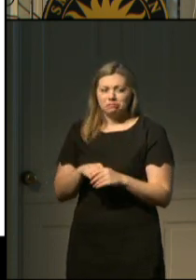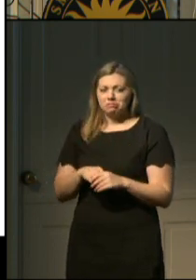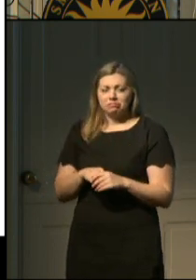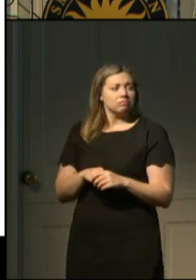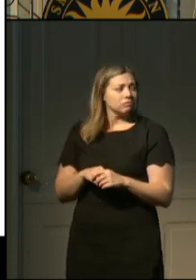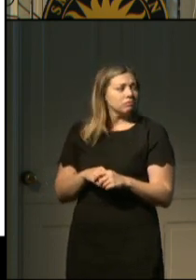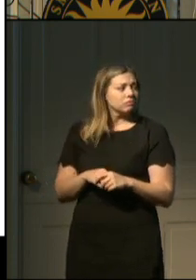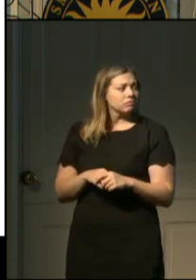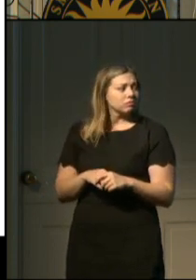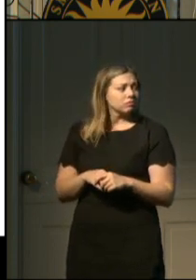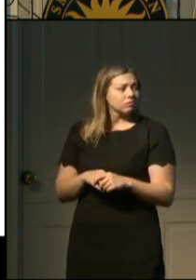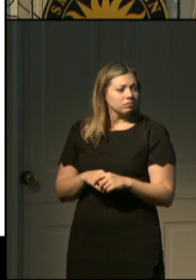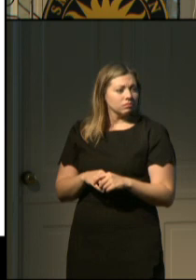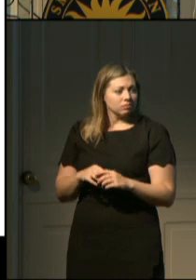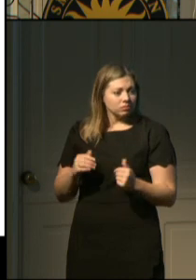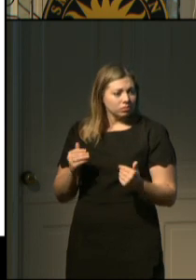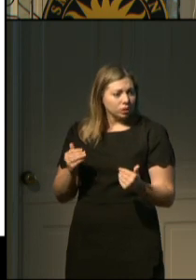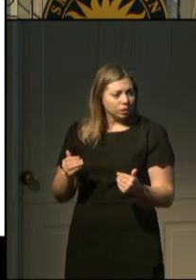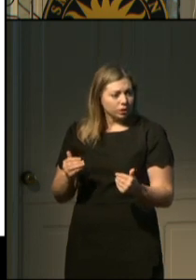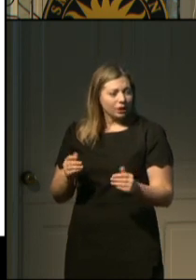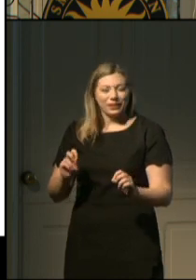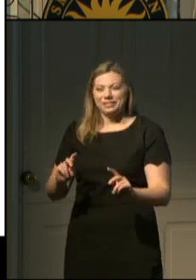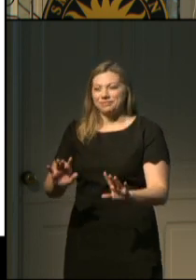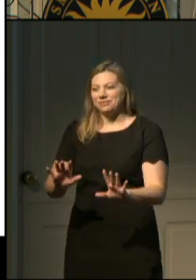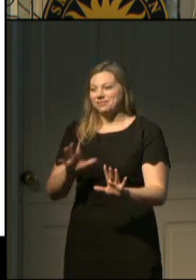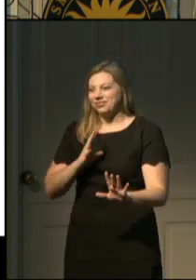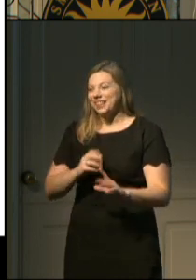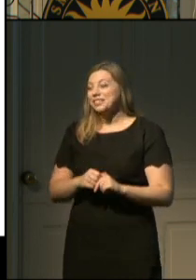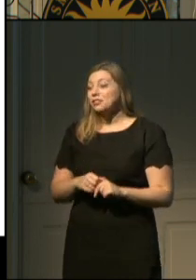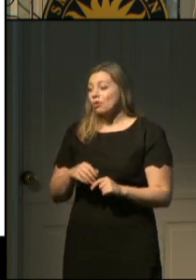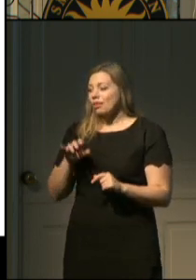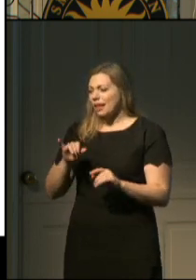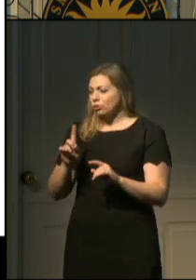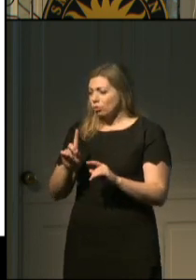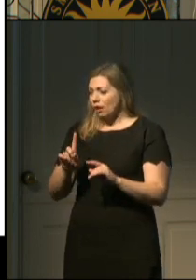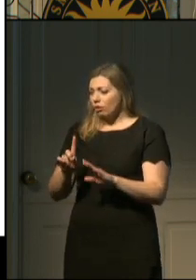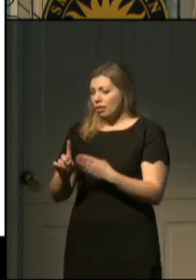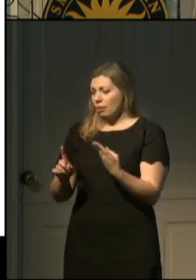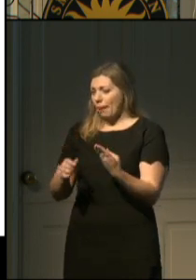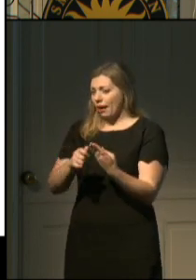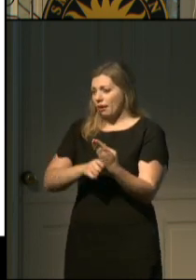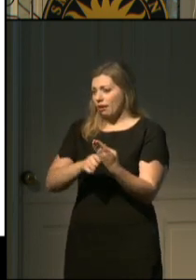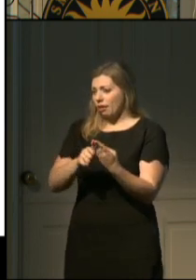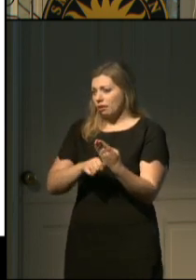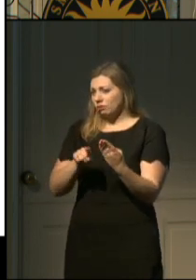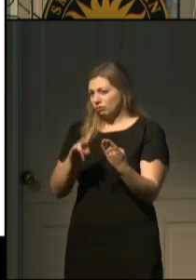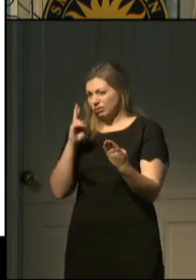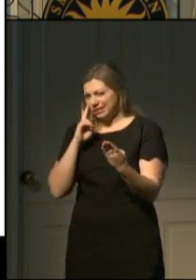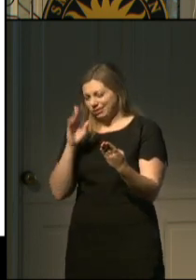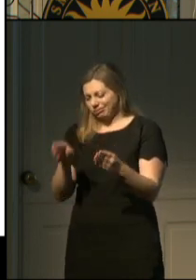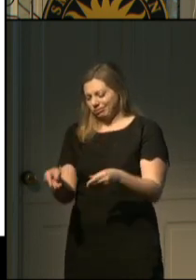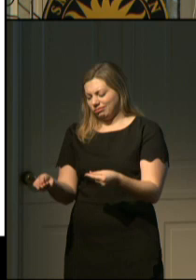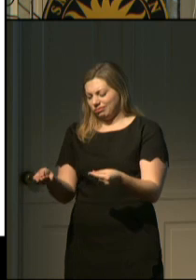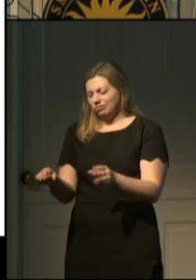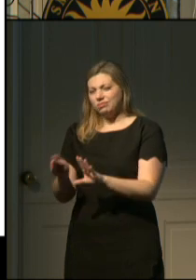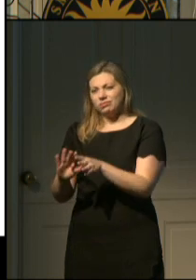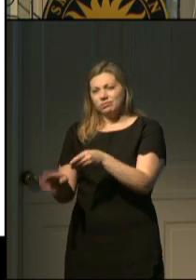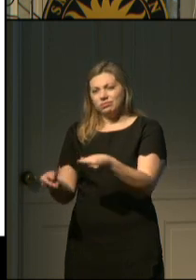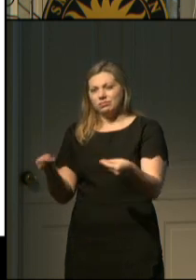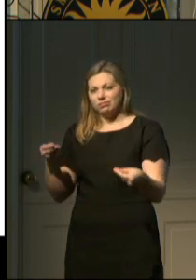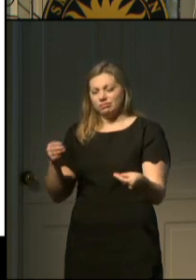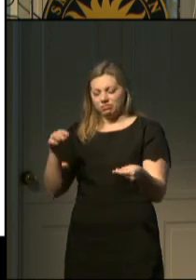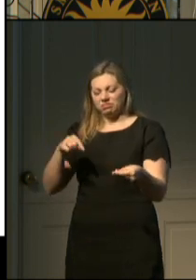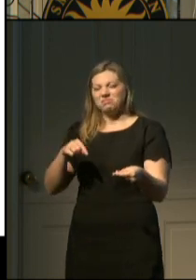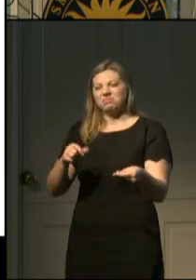forward here. No, we're okay. It's on the back of your program, this information as well. Please, if you